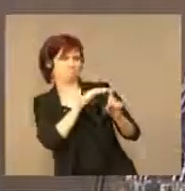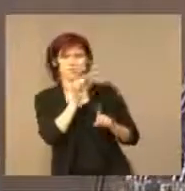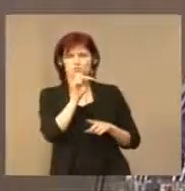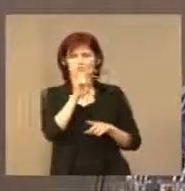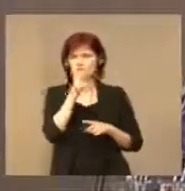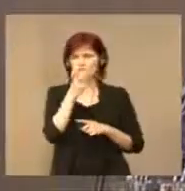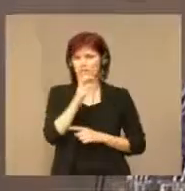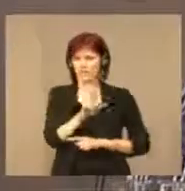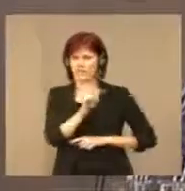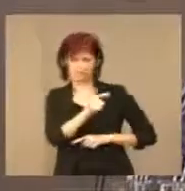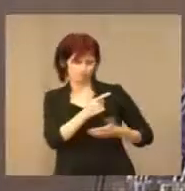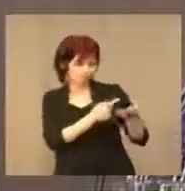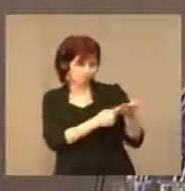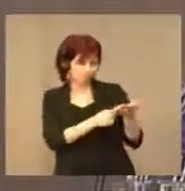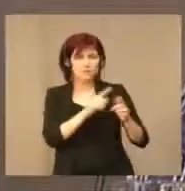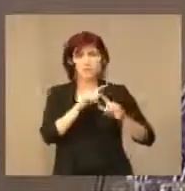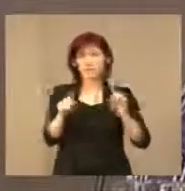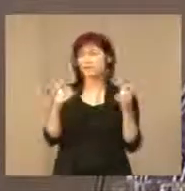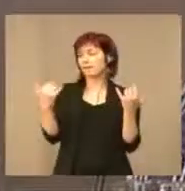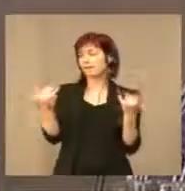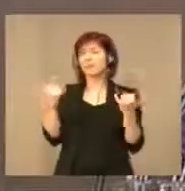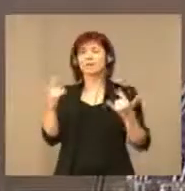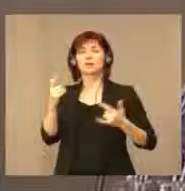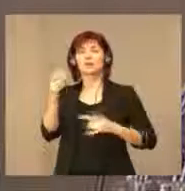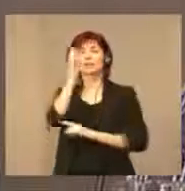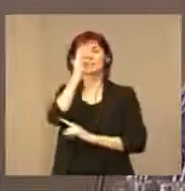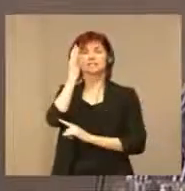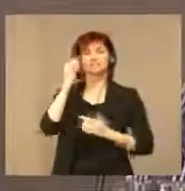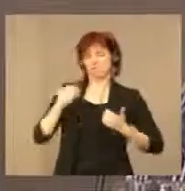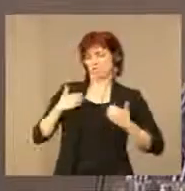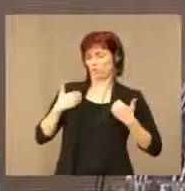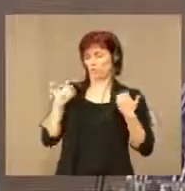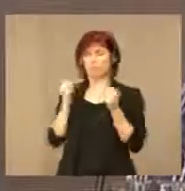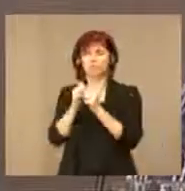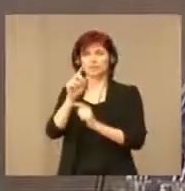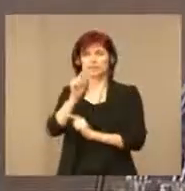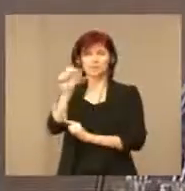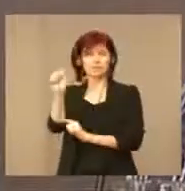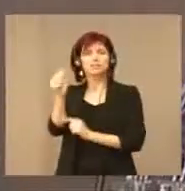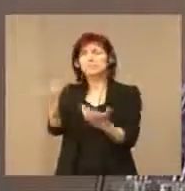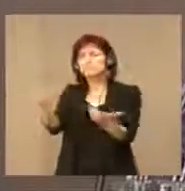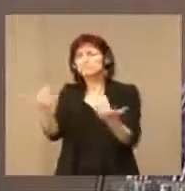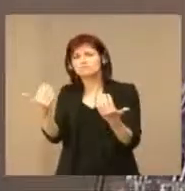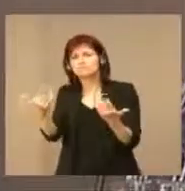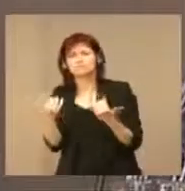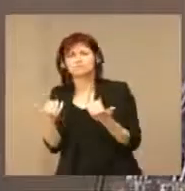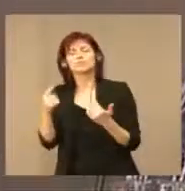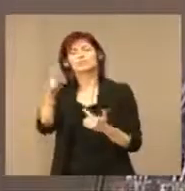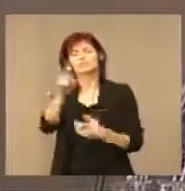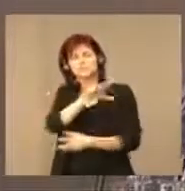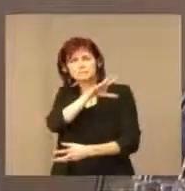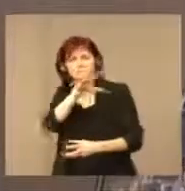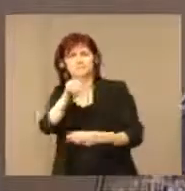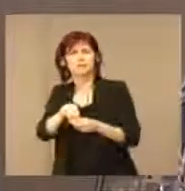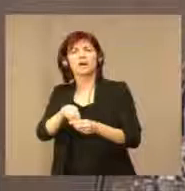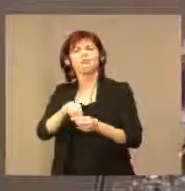encourage Indigenous youth with disabilities in this consultation process to participate and offer